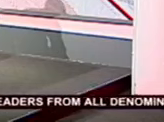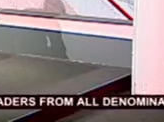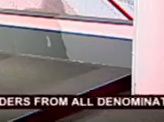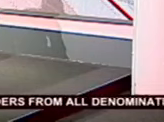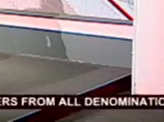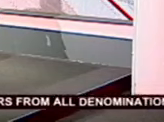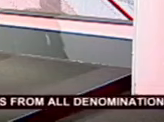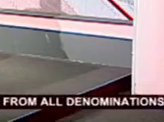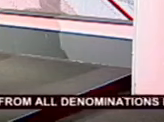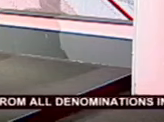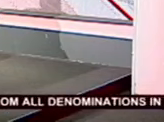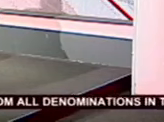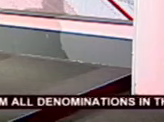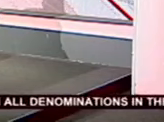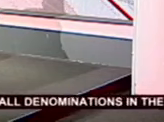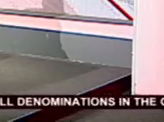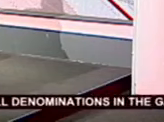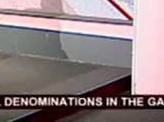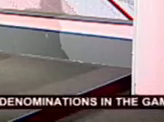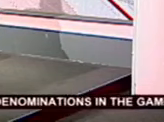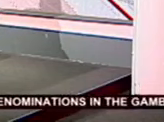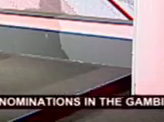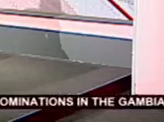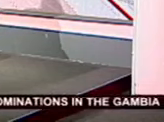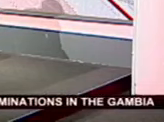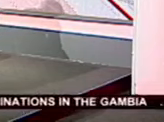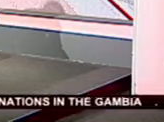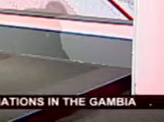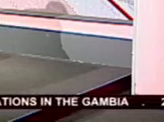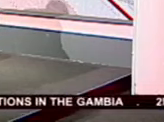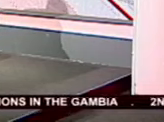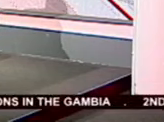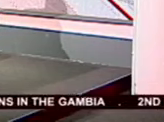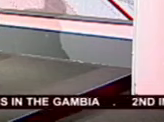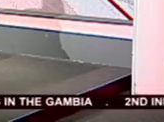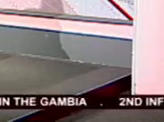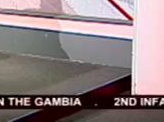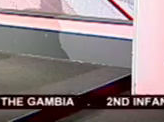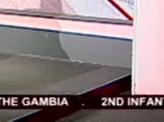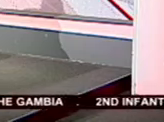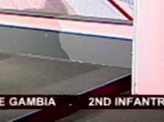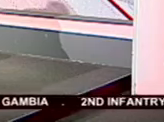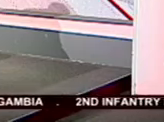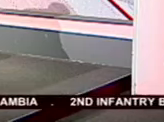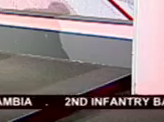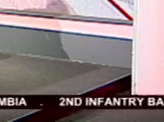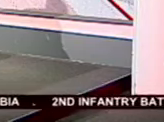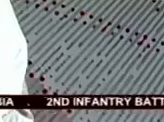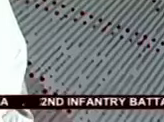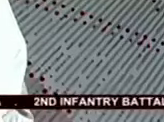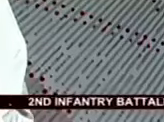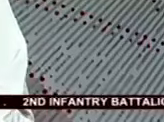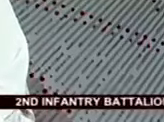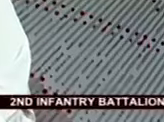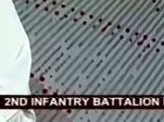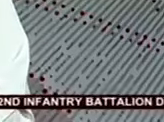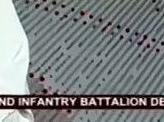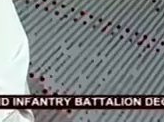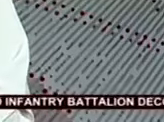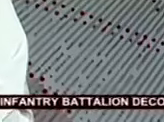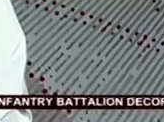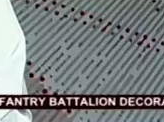alaikum min be noma kan jiata sin tembenna e to min na botale TRRC yin tembenna talankeling tambita miniti tanni